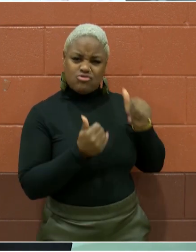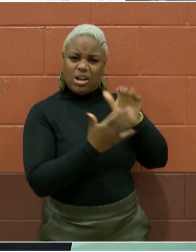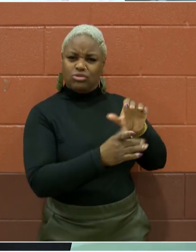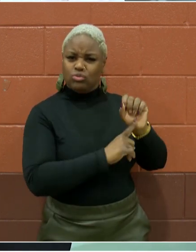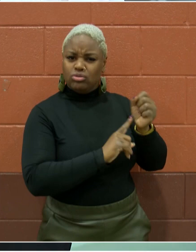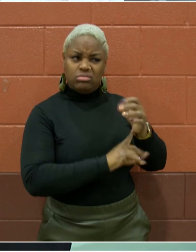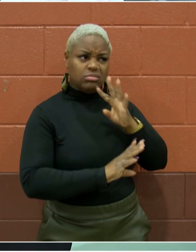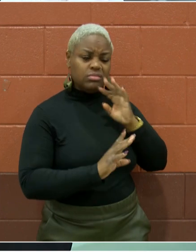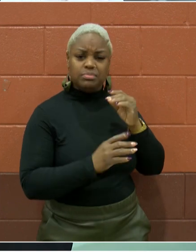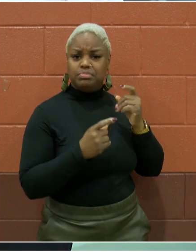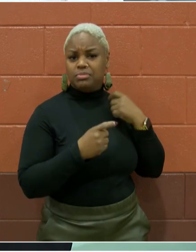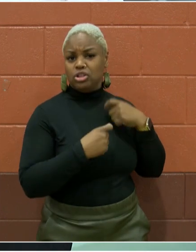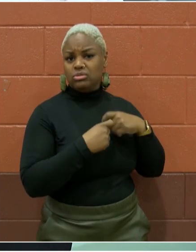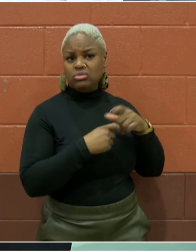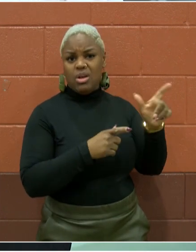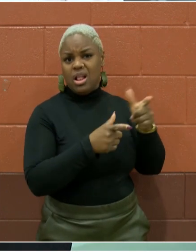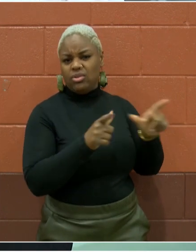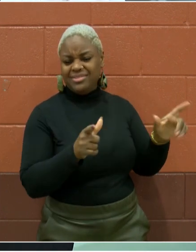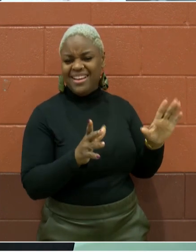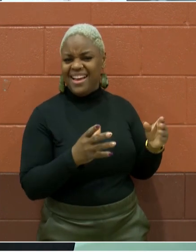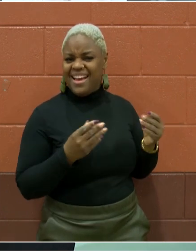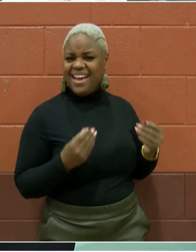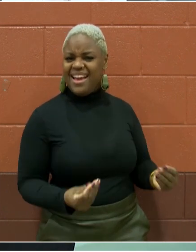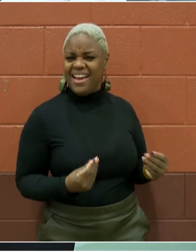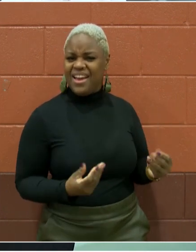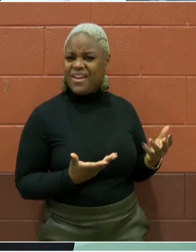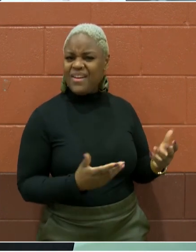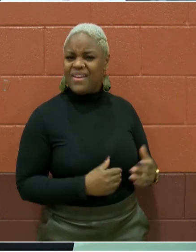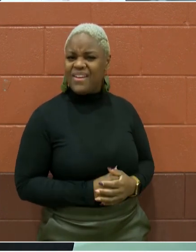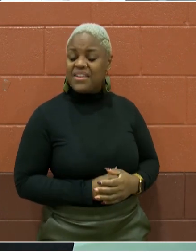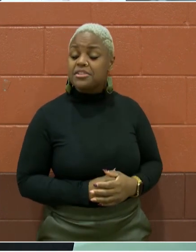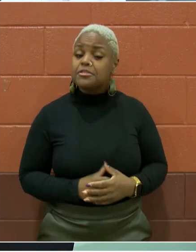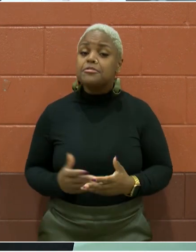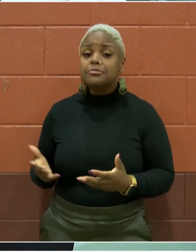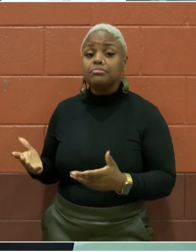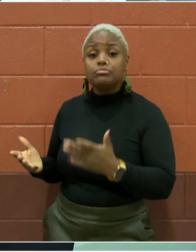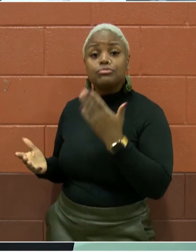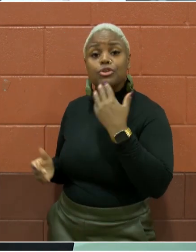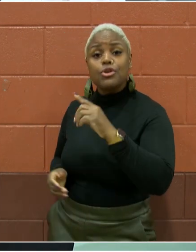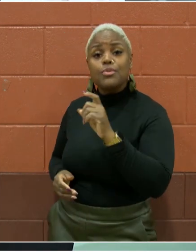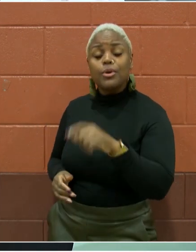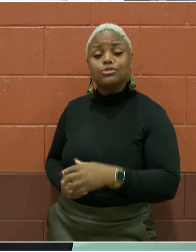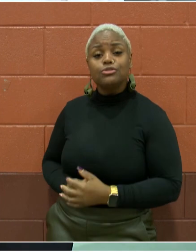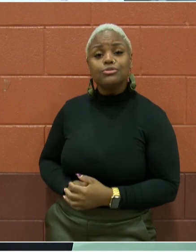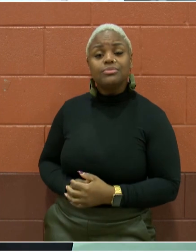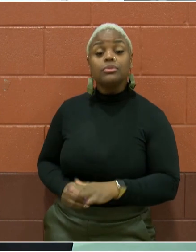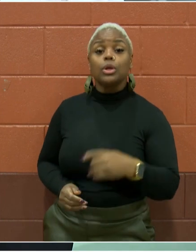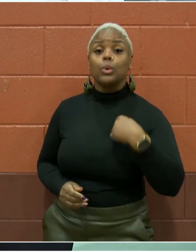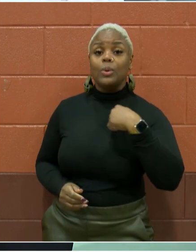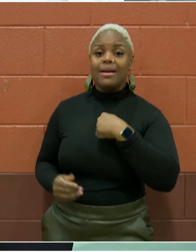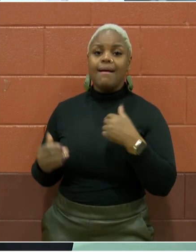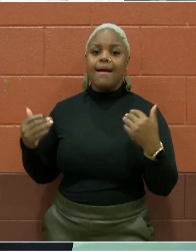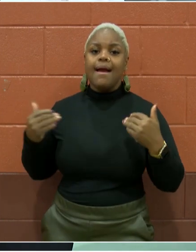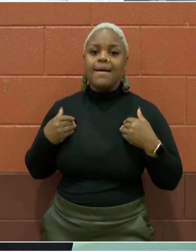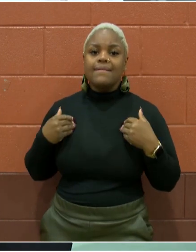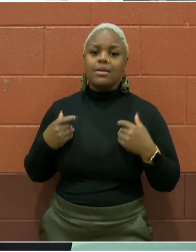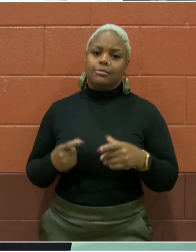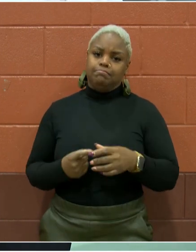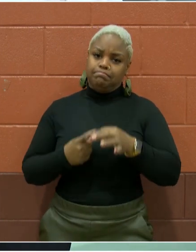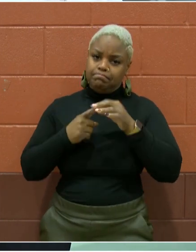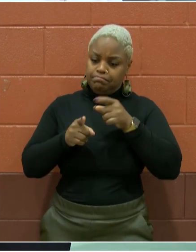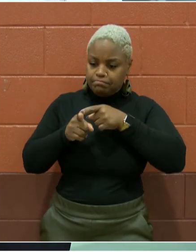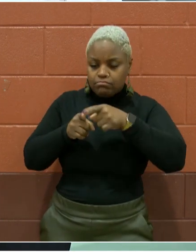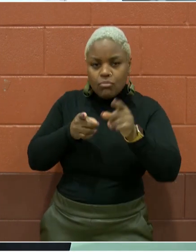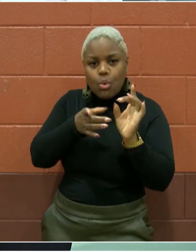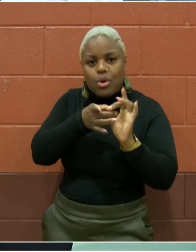in their language, or how will be this training? And that is a very good question. And what I will say is that we have a special liaison branch where we